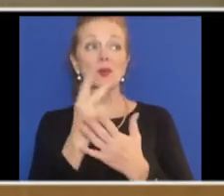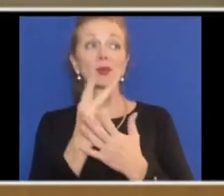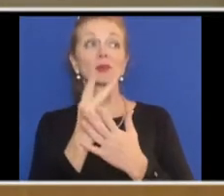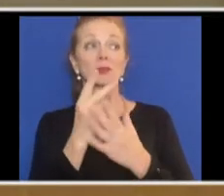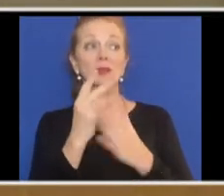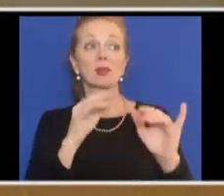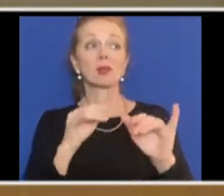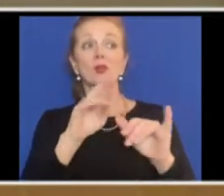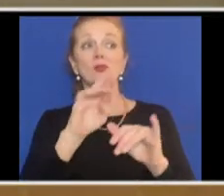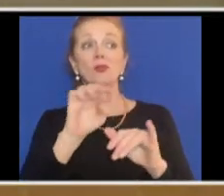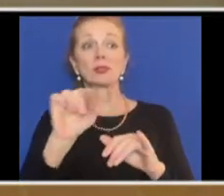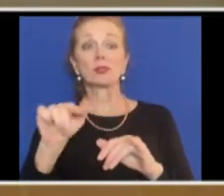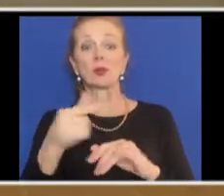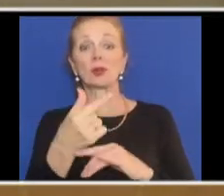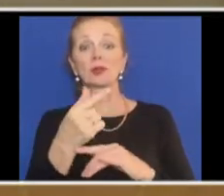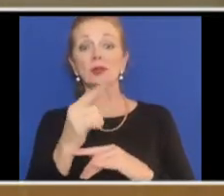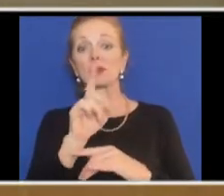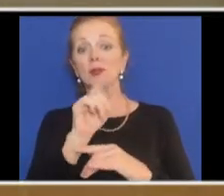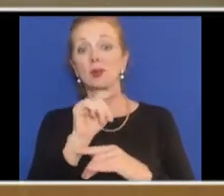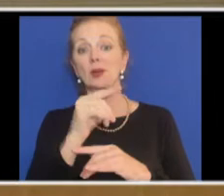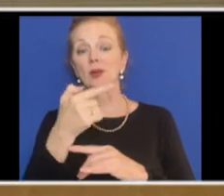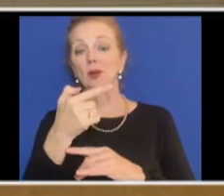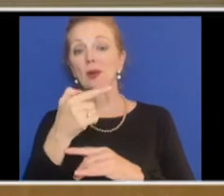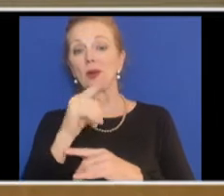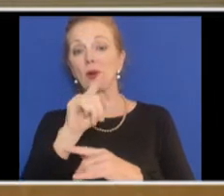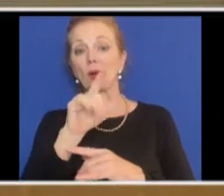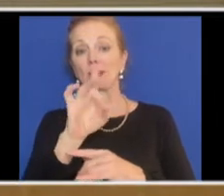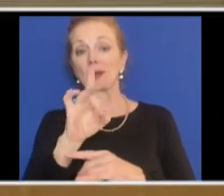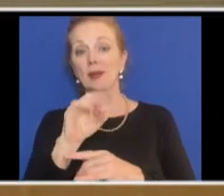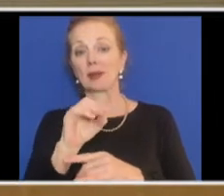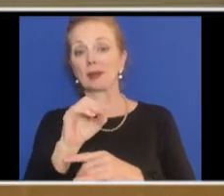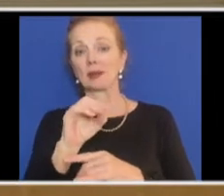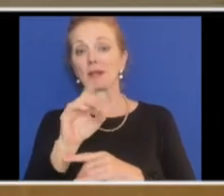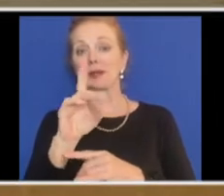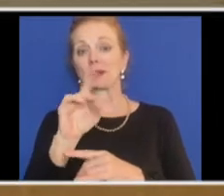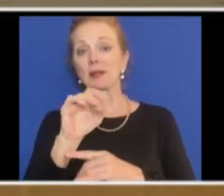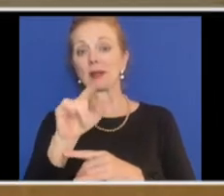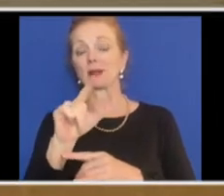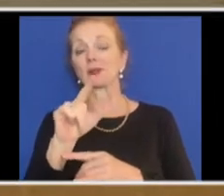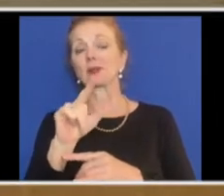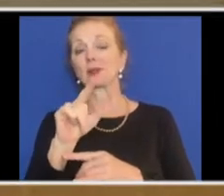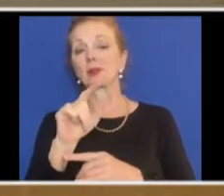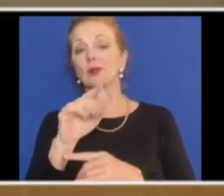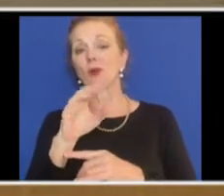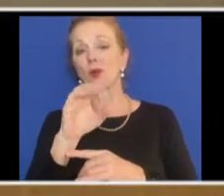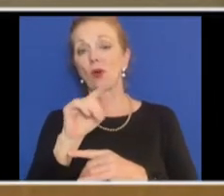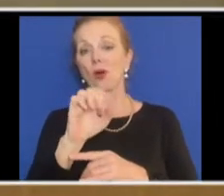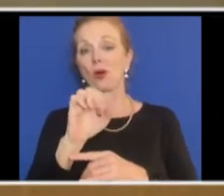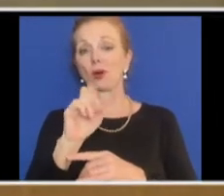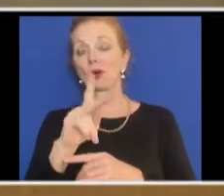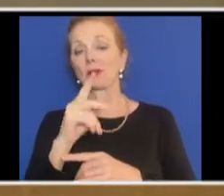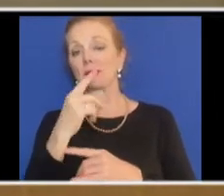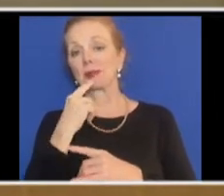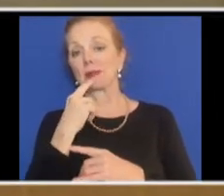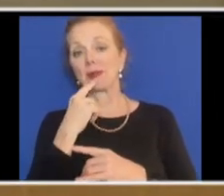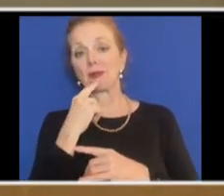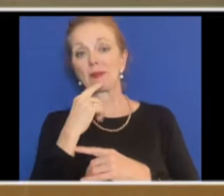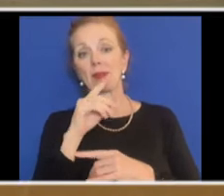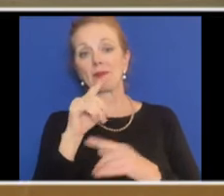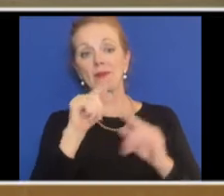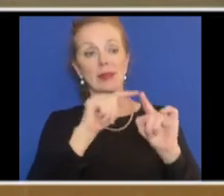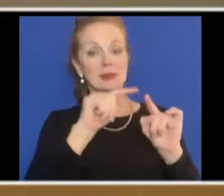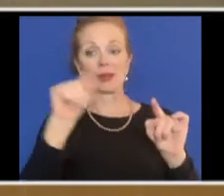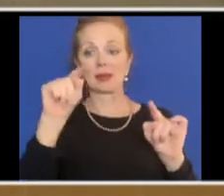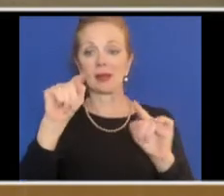reasoning suggested 2021 180 by Daniel Corp which is basically diagonal